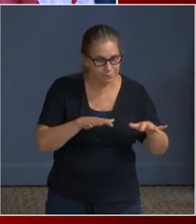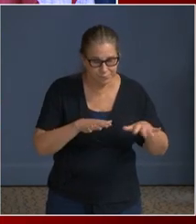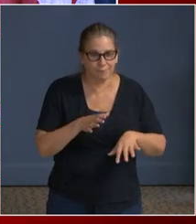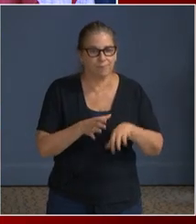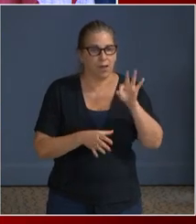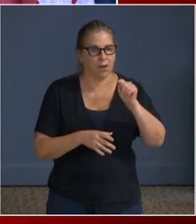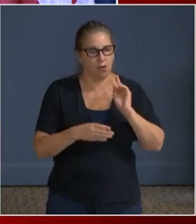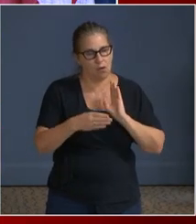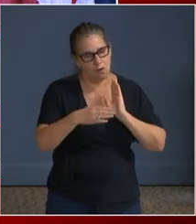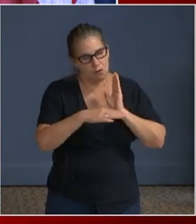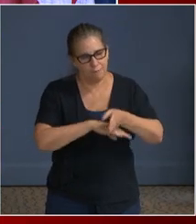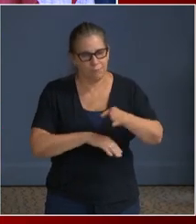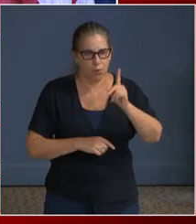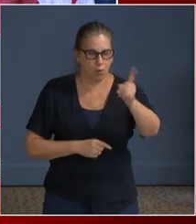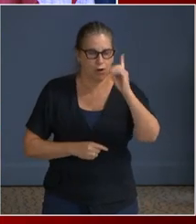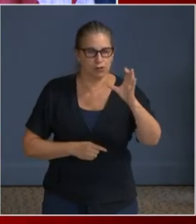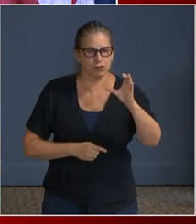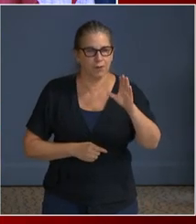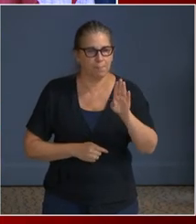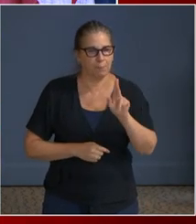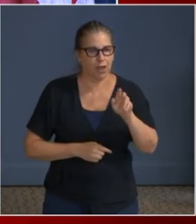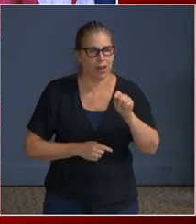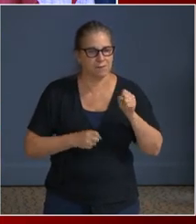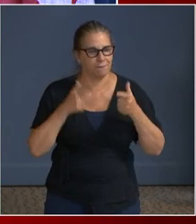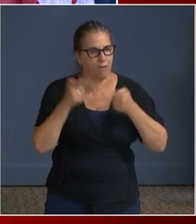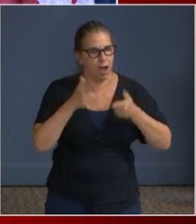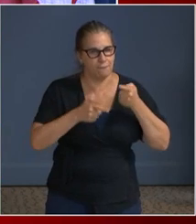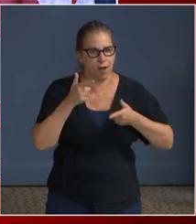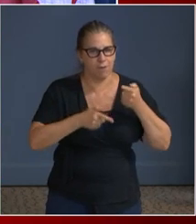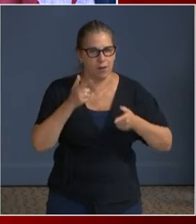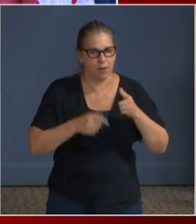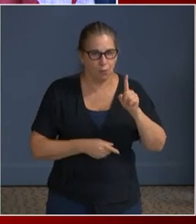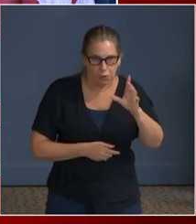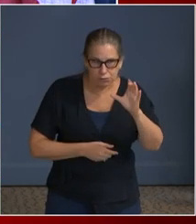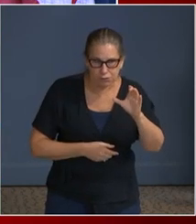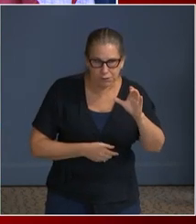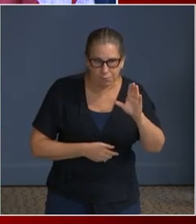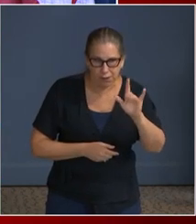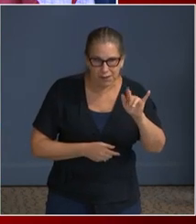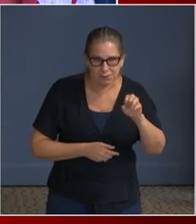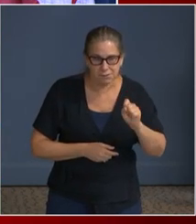multiple shooters who fired simultaneously. We believe that